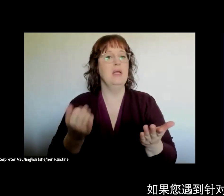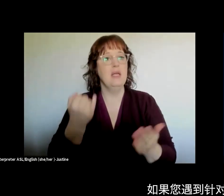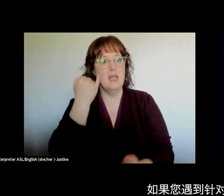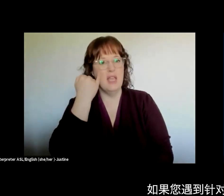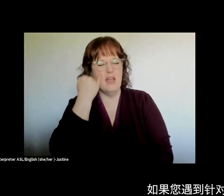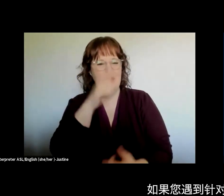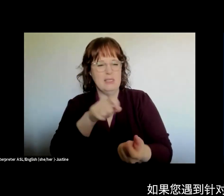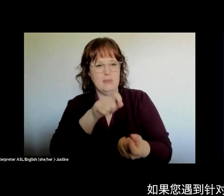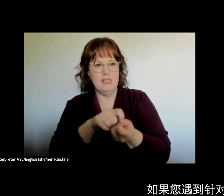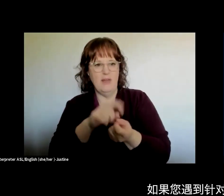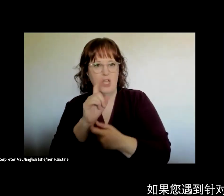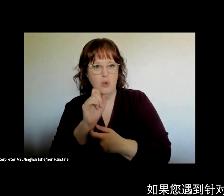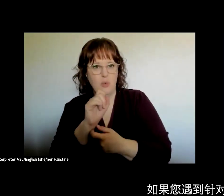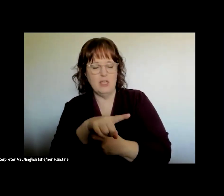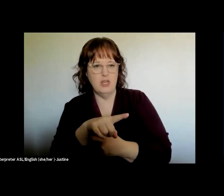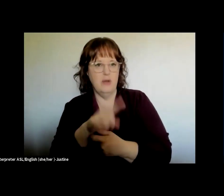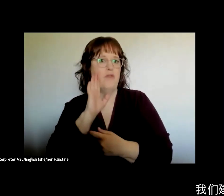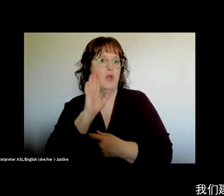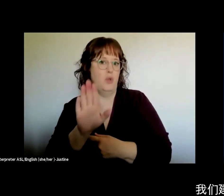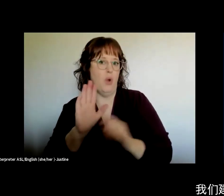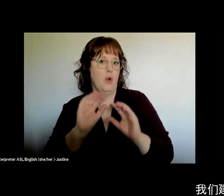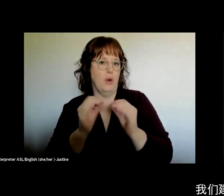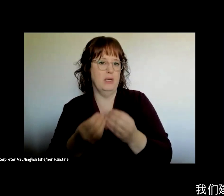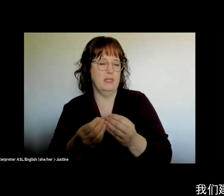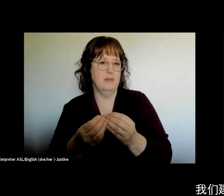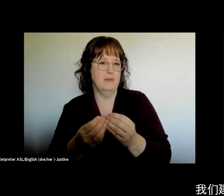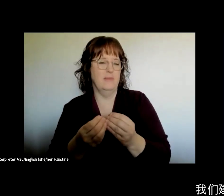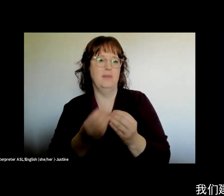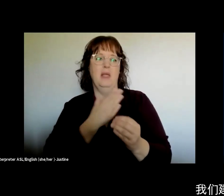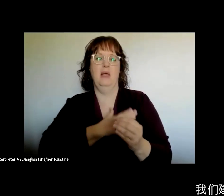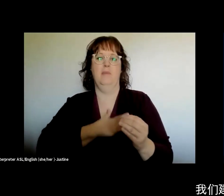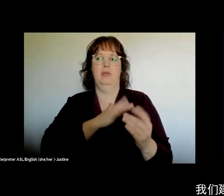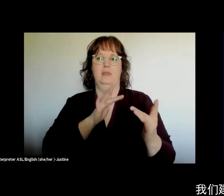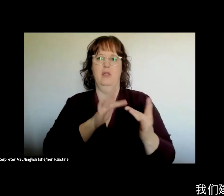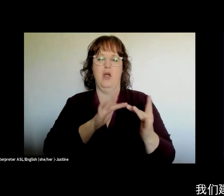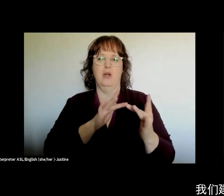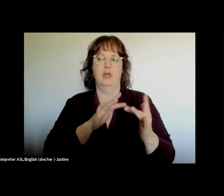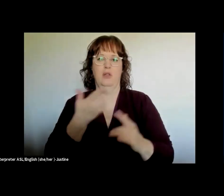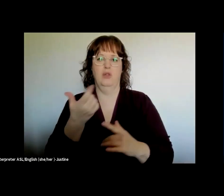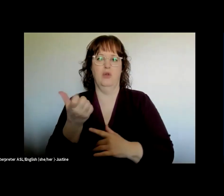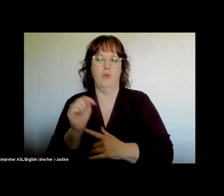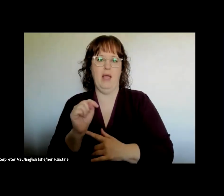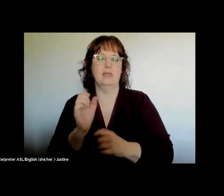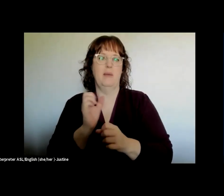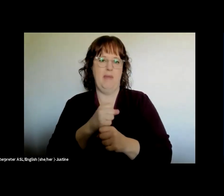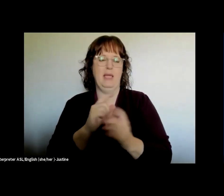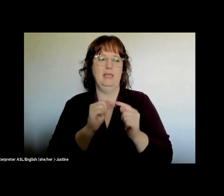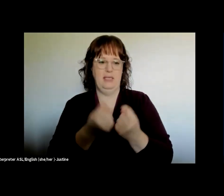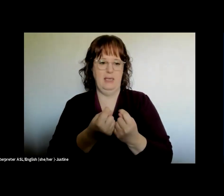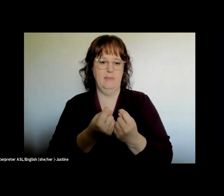question that is specific to your organization, we would encourage you to reach out to our grant making team via email at